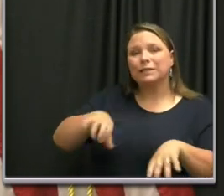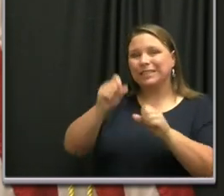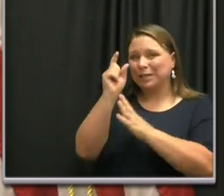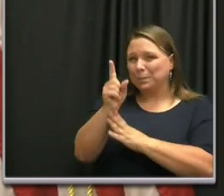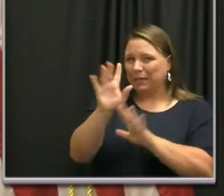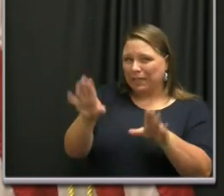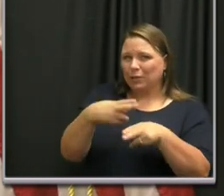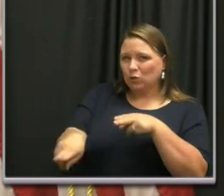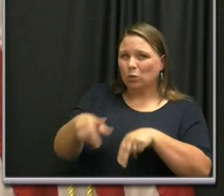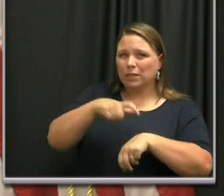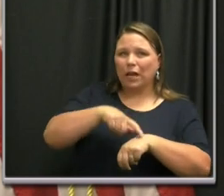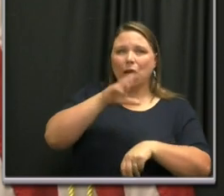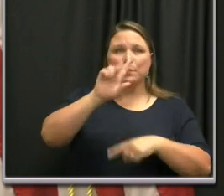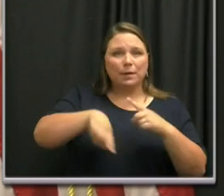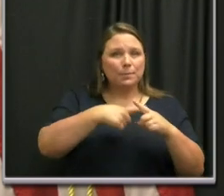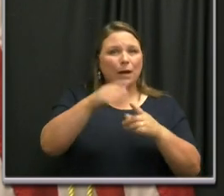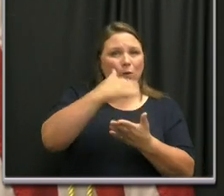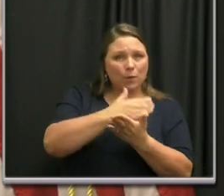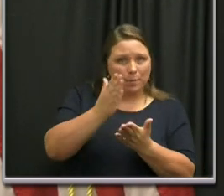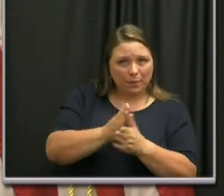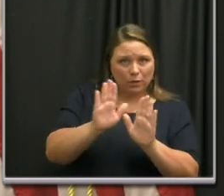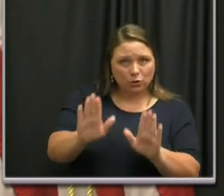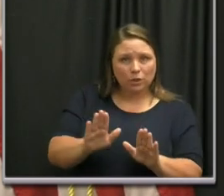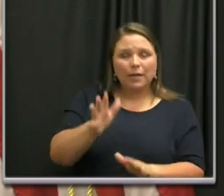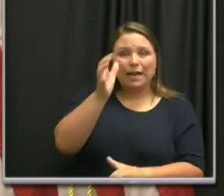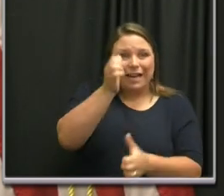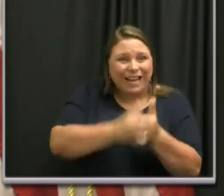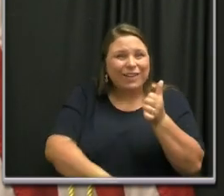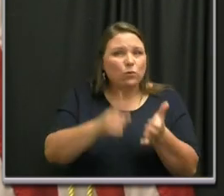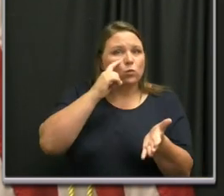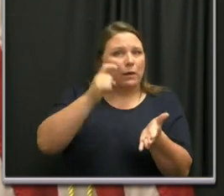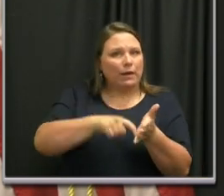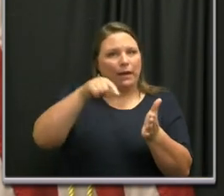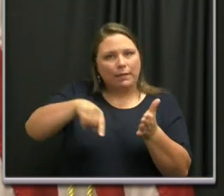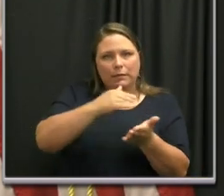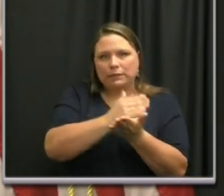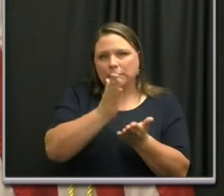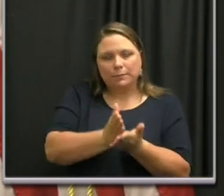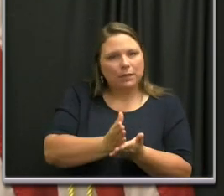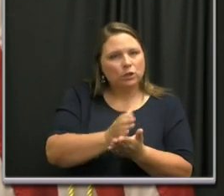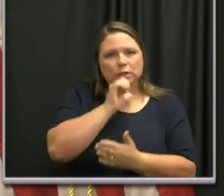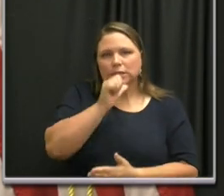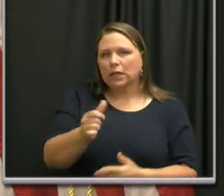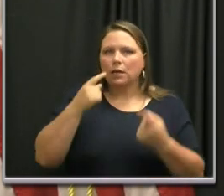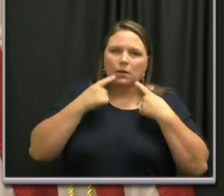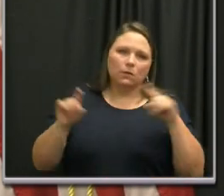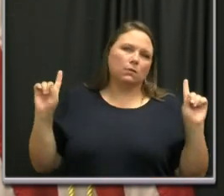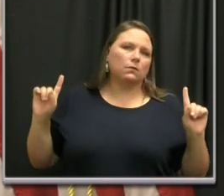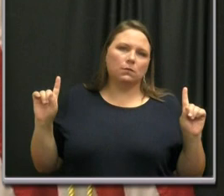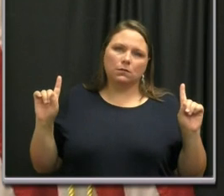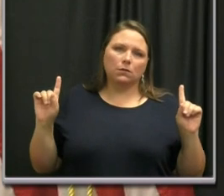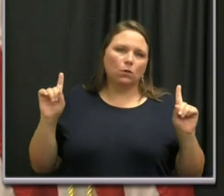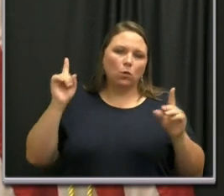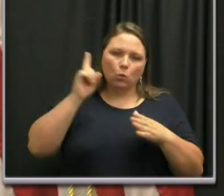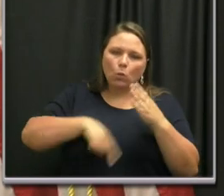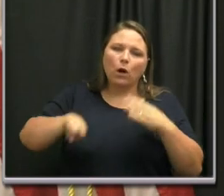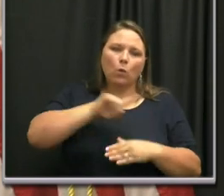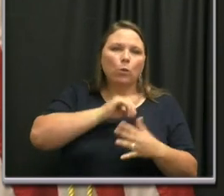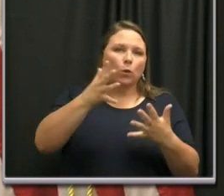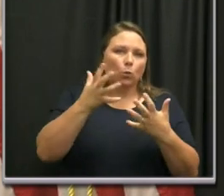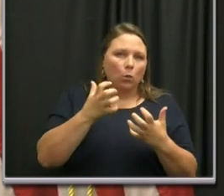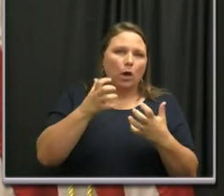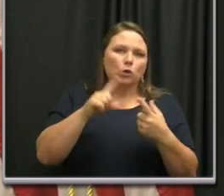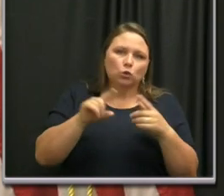on the budget. Everyone recognizes that this budget is not accomplishing what we all went into local